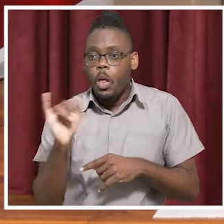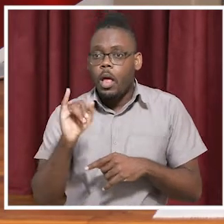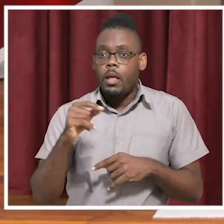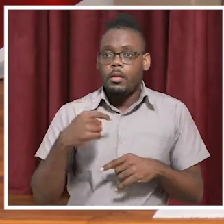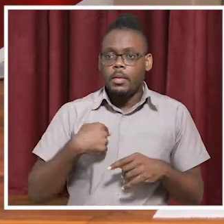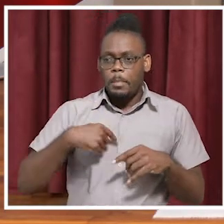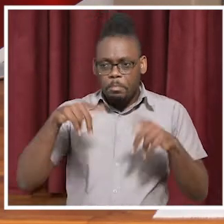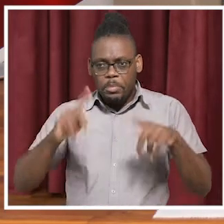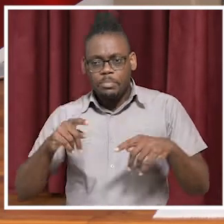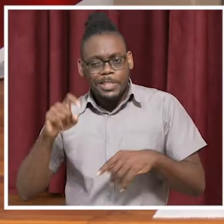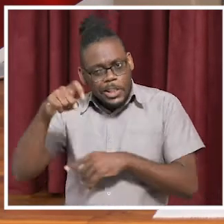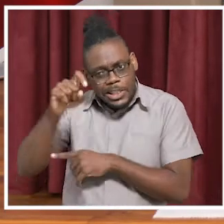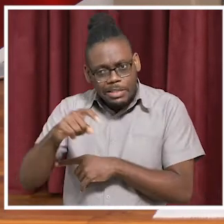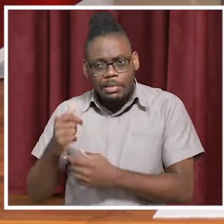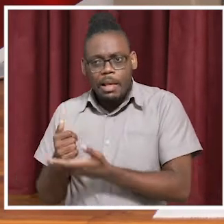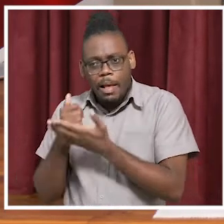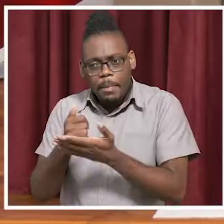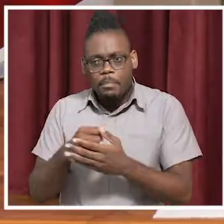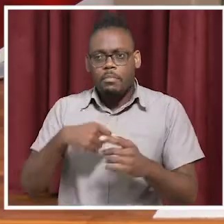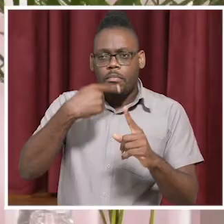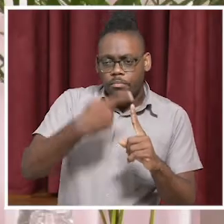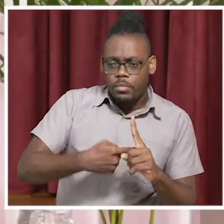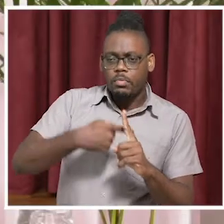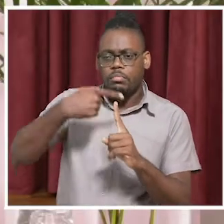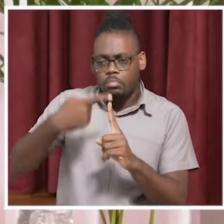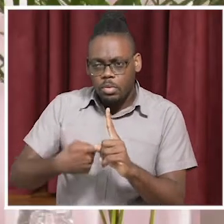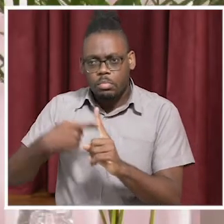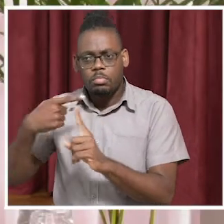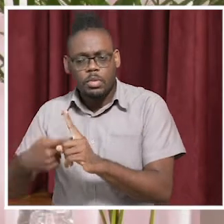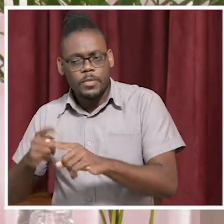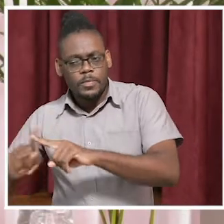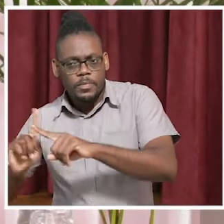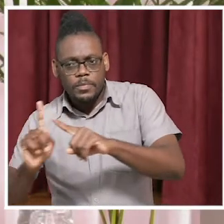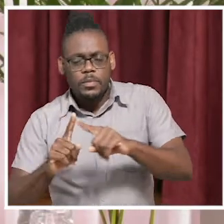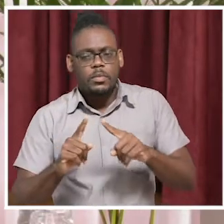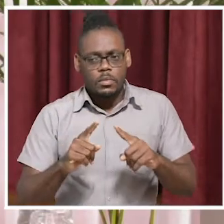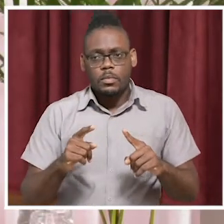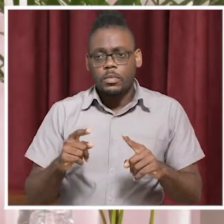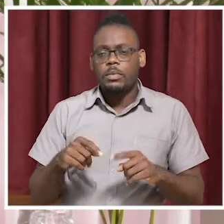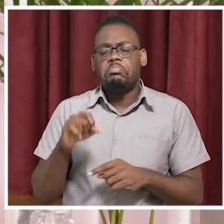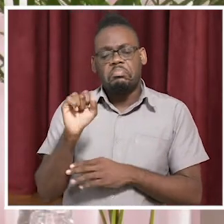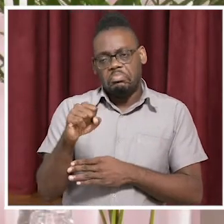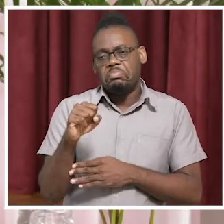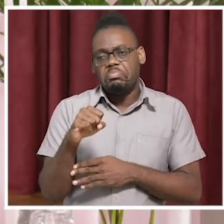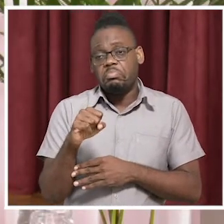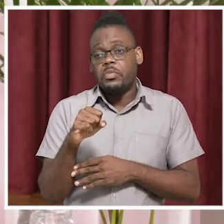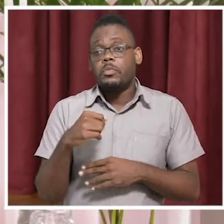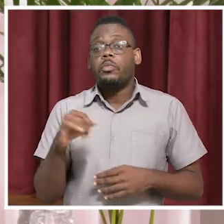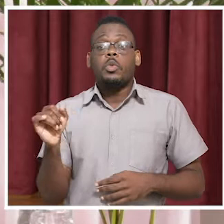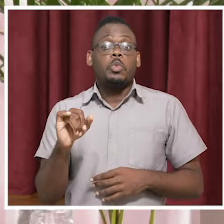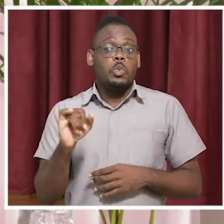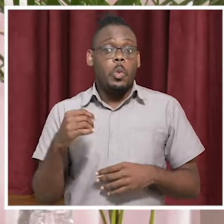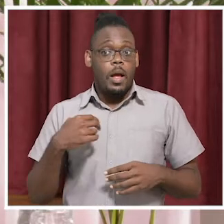your administration is going to operate differently. Like self-help, there is one of the units in the ministry, the National